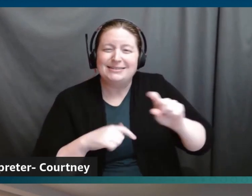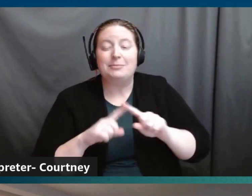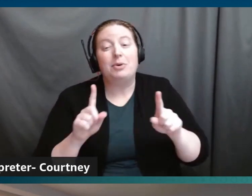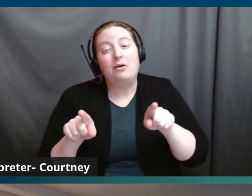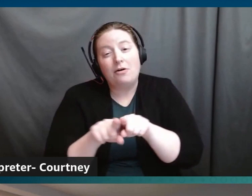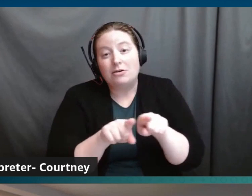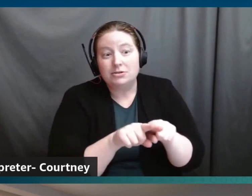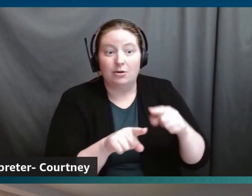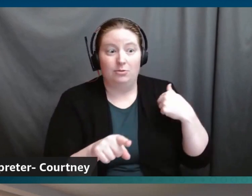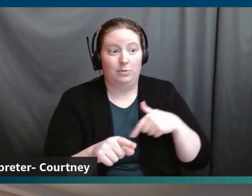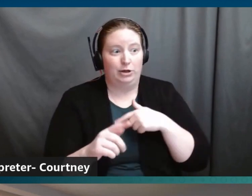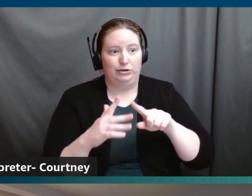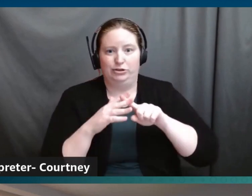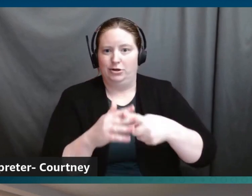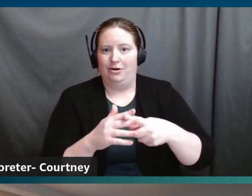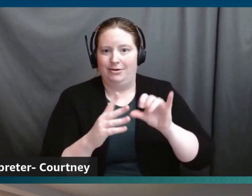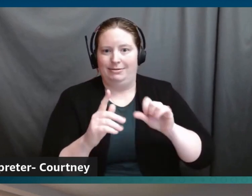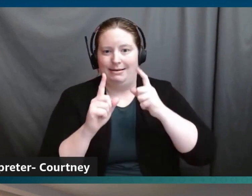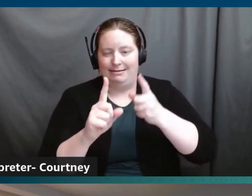start of that